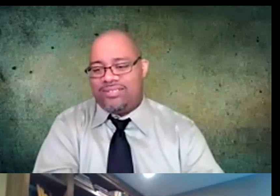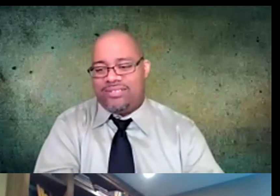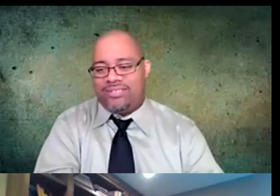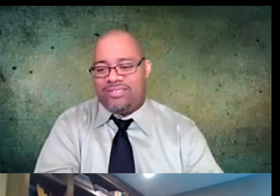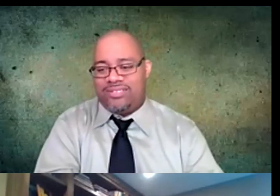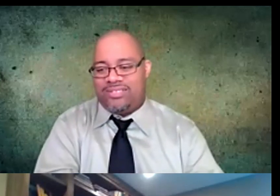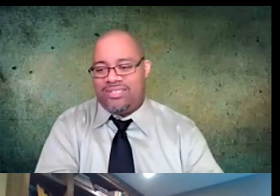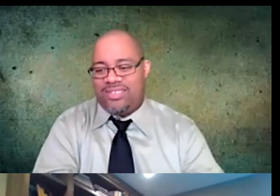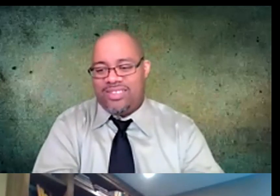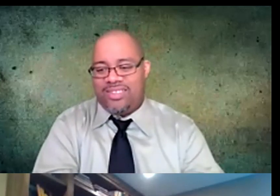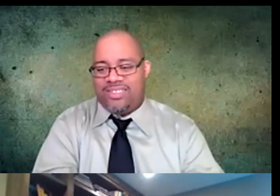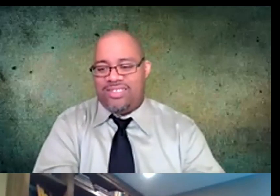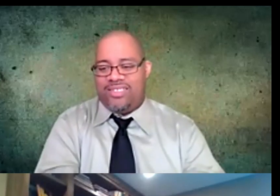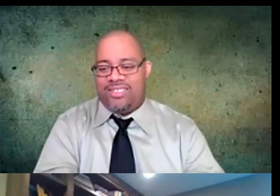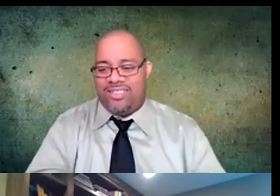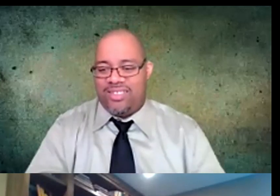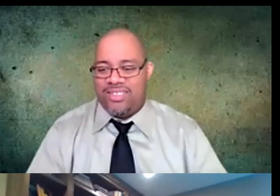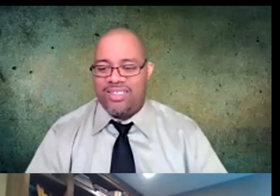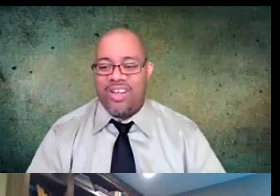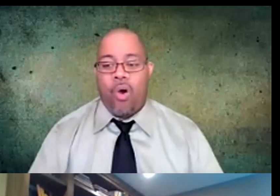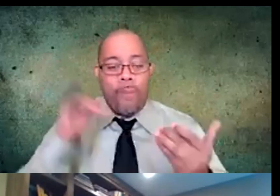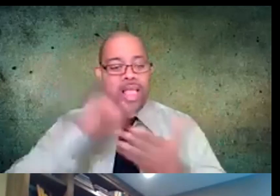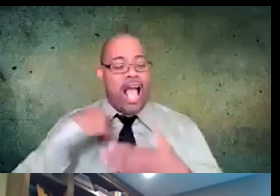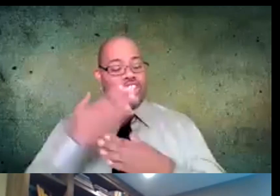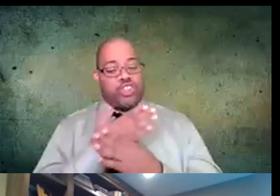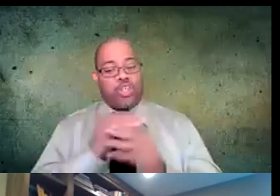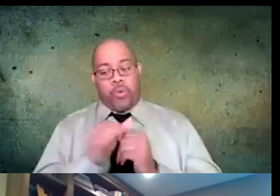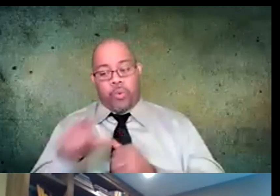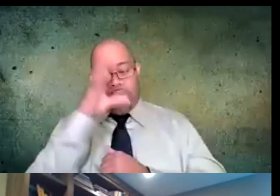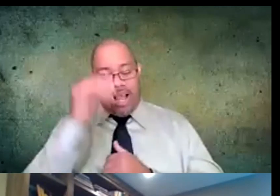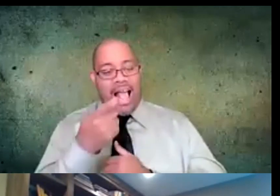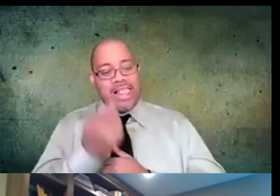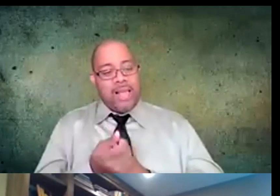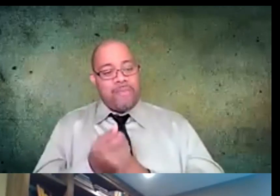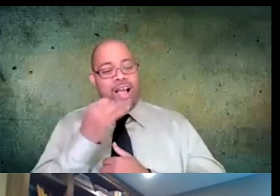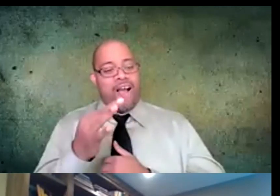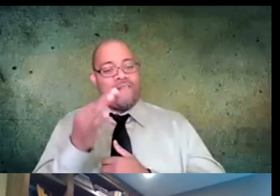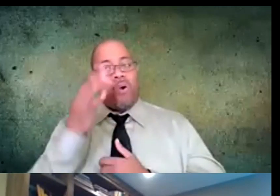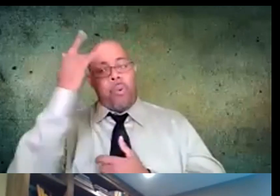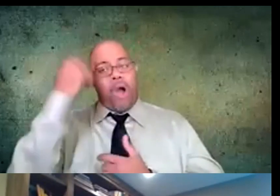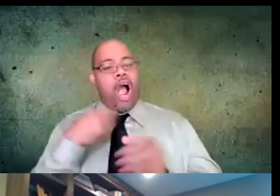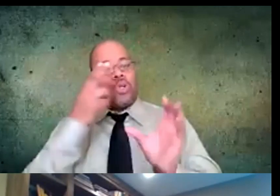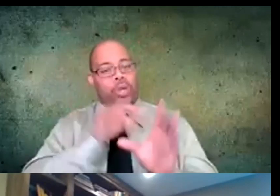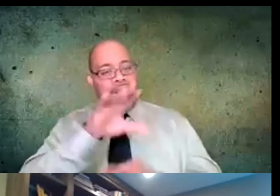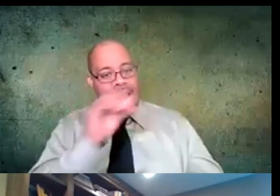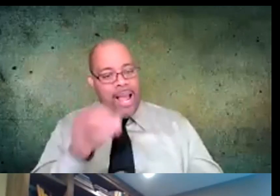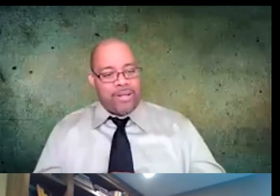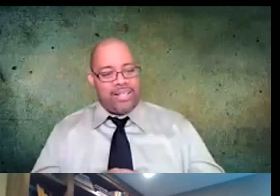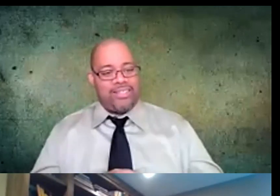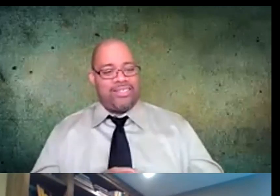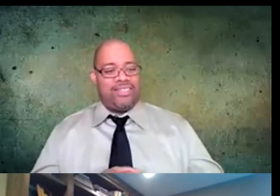So I think that I hope I shared with you guys a little bit of why I joined this company.